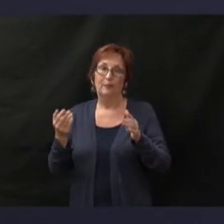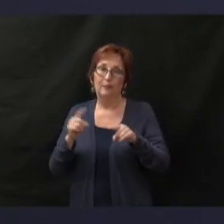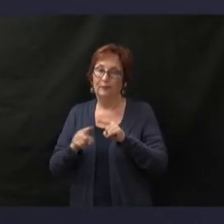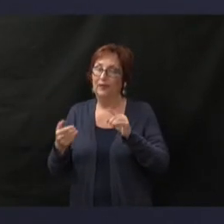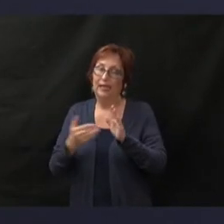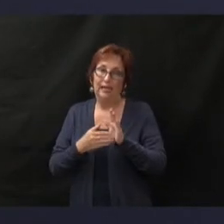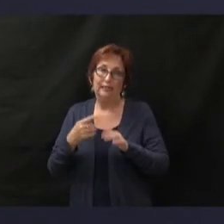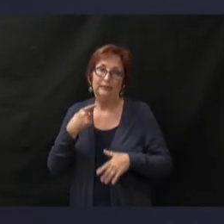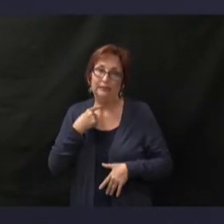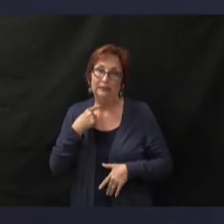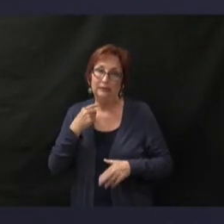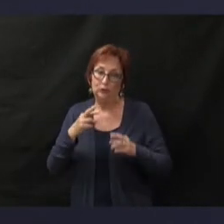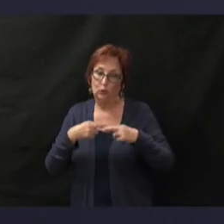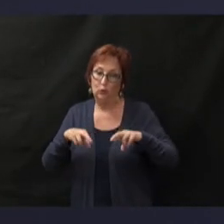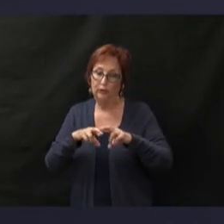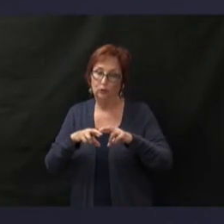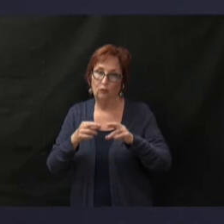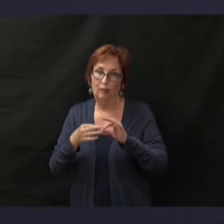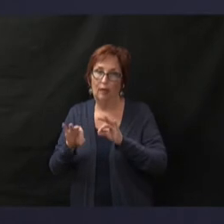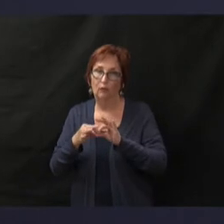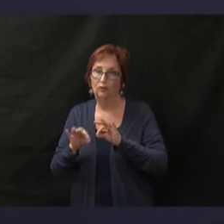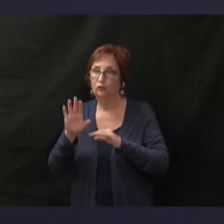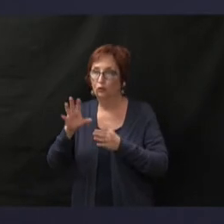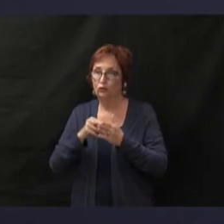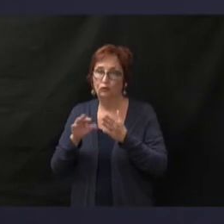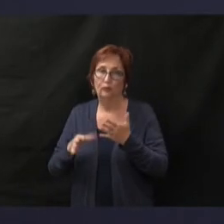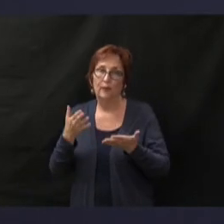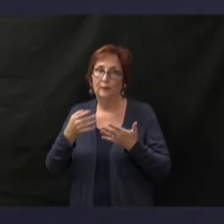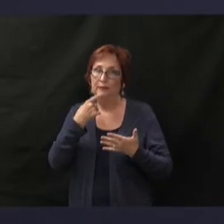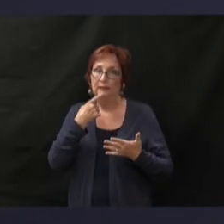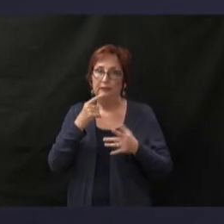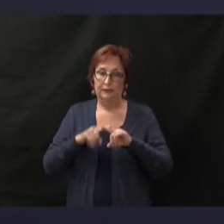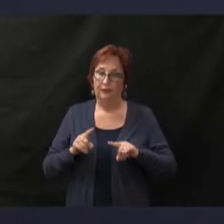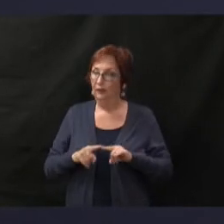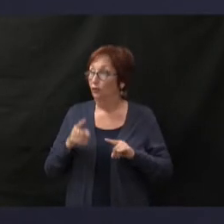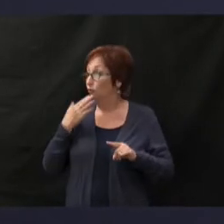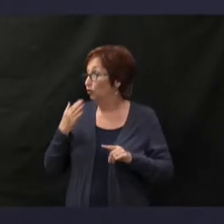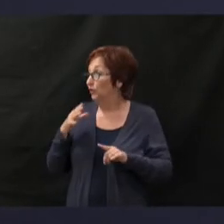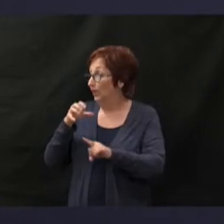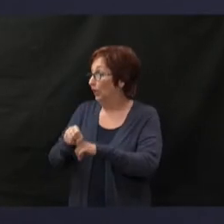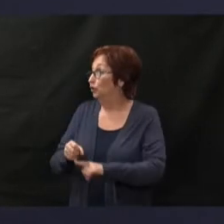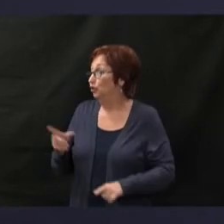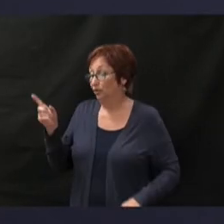And your student might say it differently. Good catch.